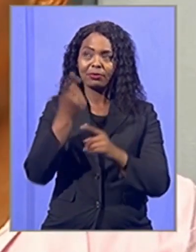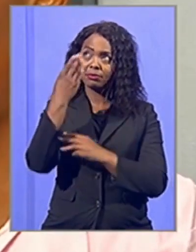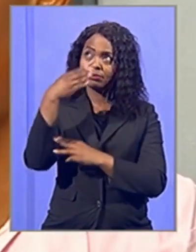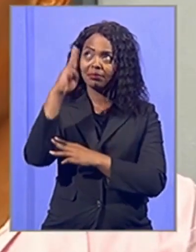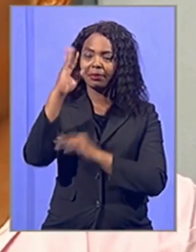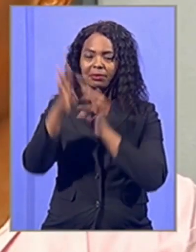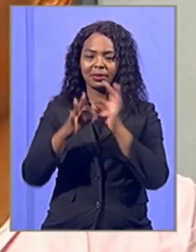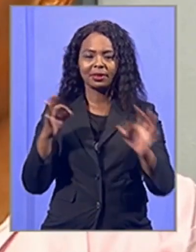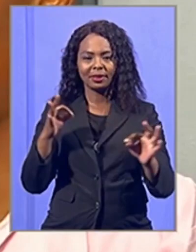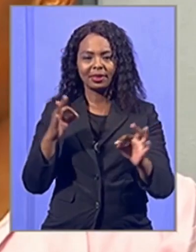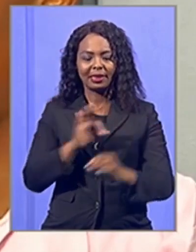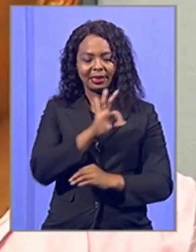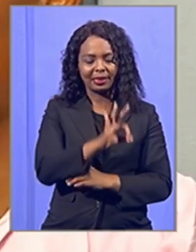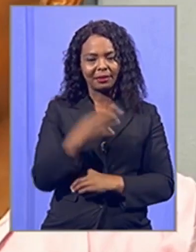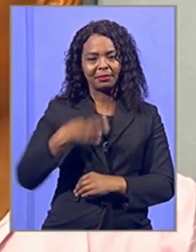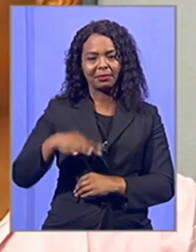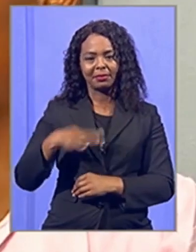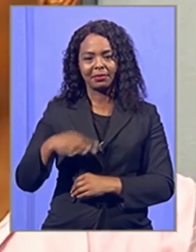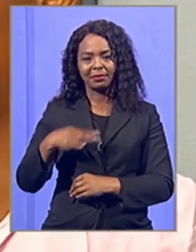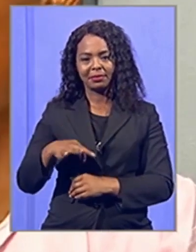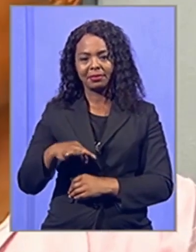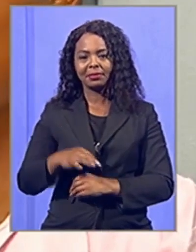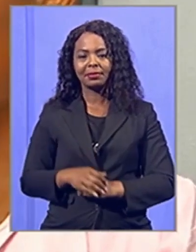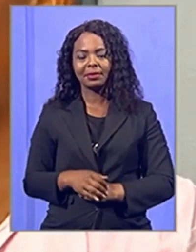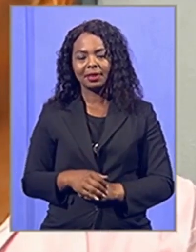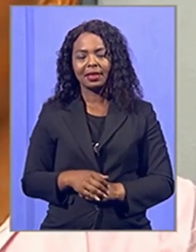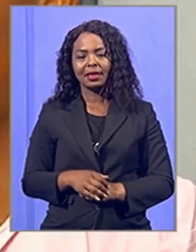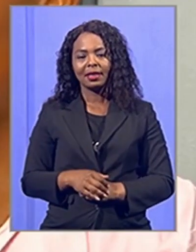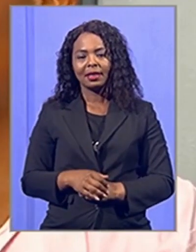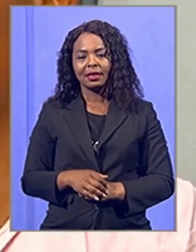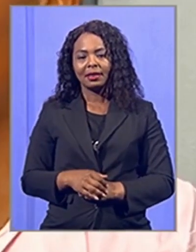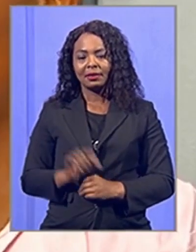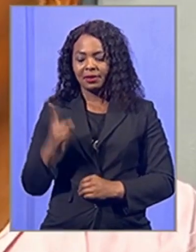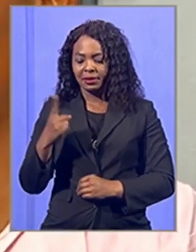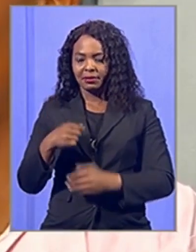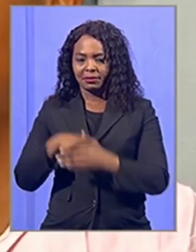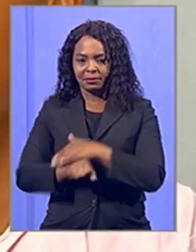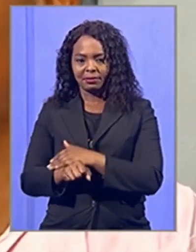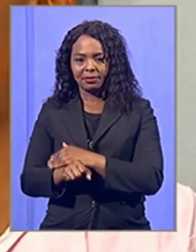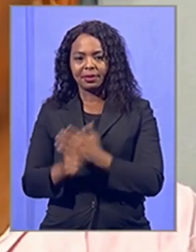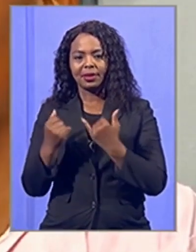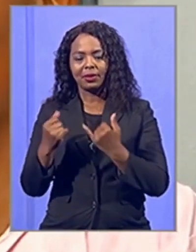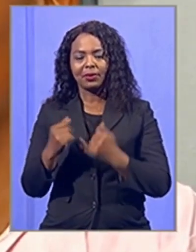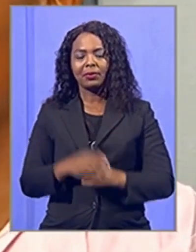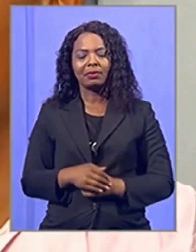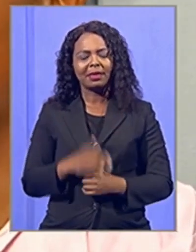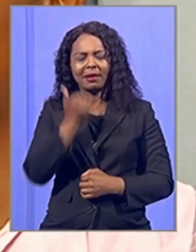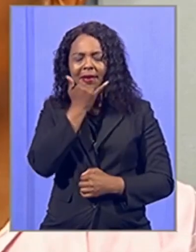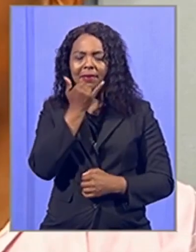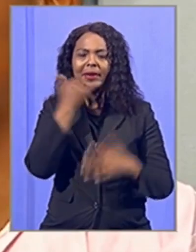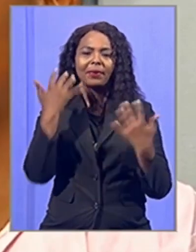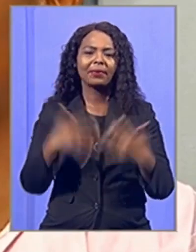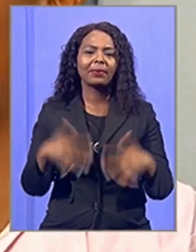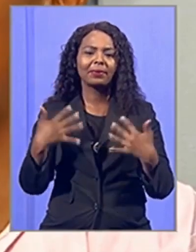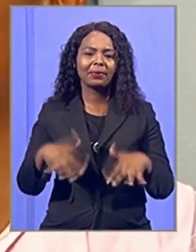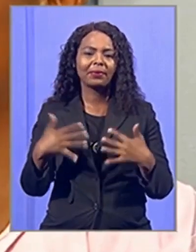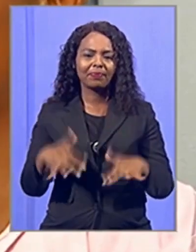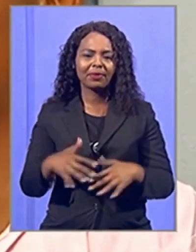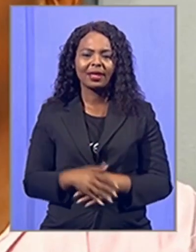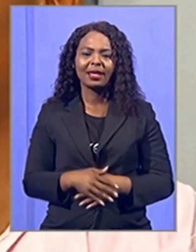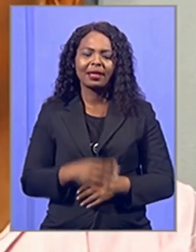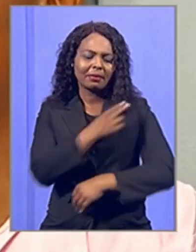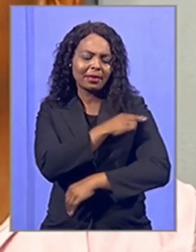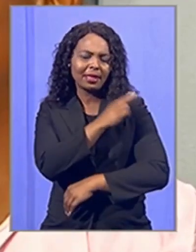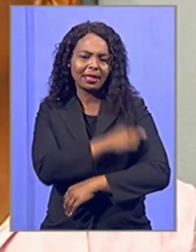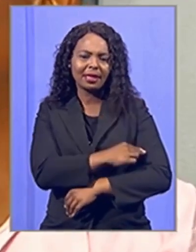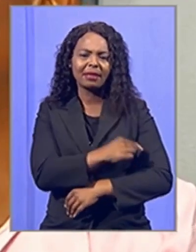banyena ba iterebalo. Then a ke tsebona ke reng ke thabile kudu ke thabile gagolo and le sepatlele se ke khale ke go